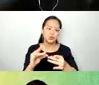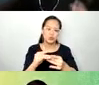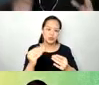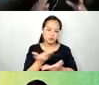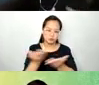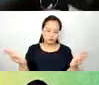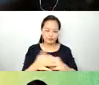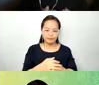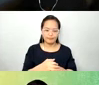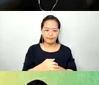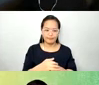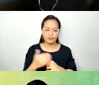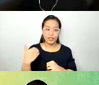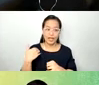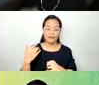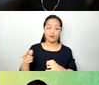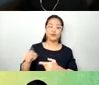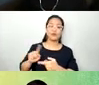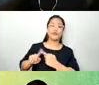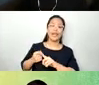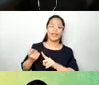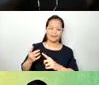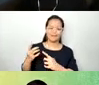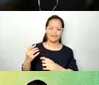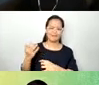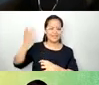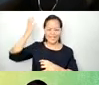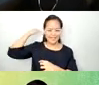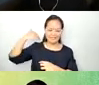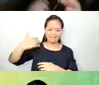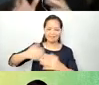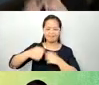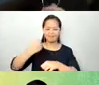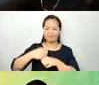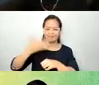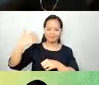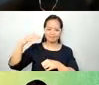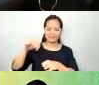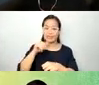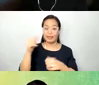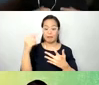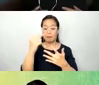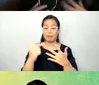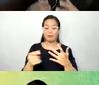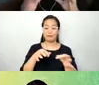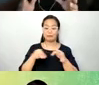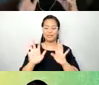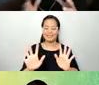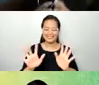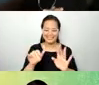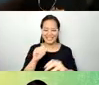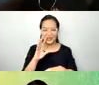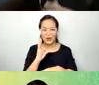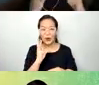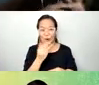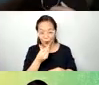There is a very good, very good friend of mine several years ago. I will not give too much details kasi I don't want to reveal who this person